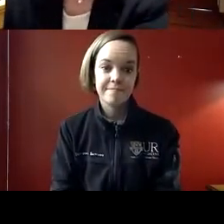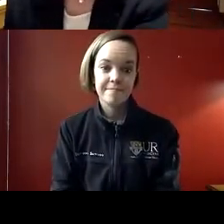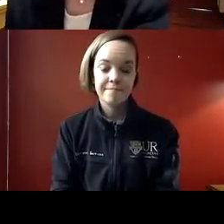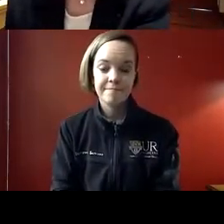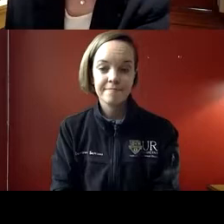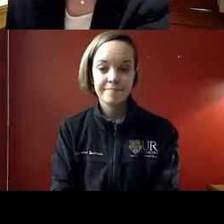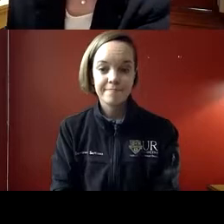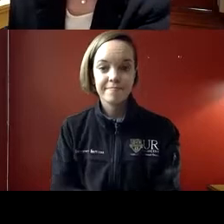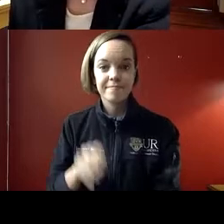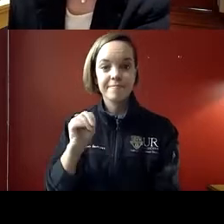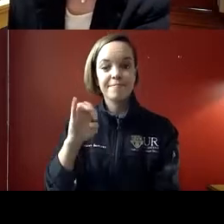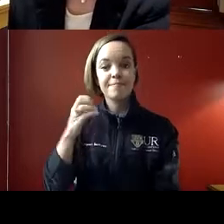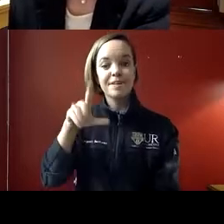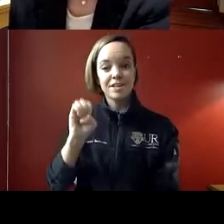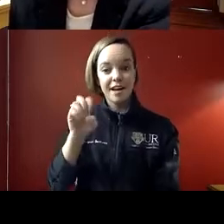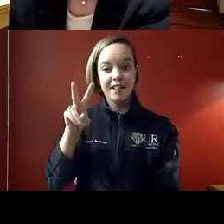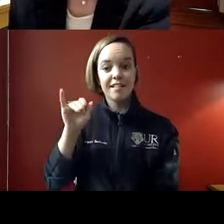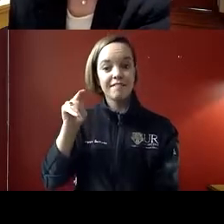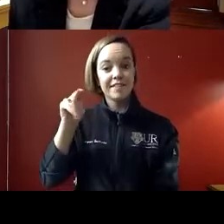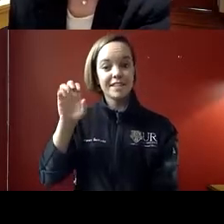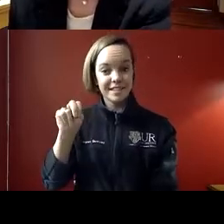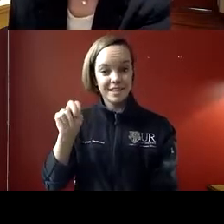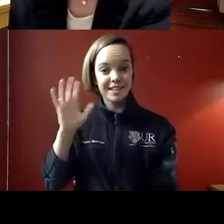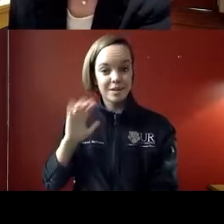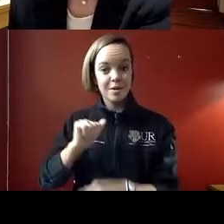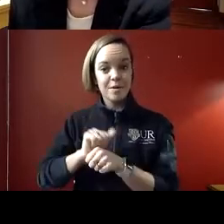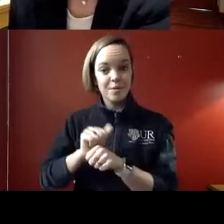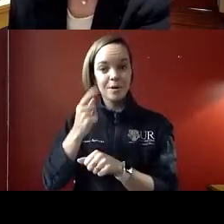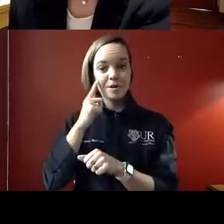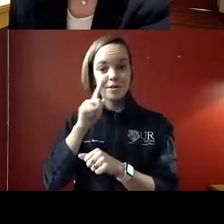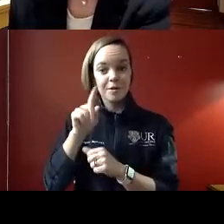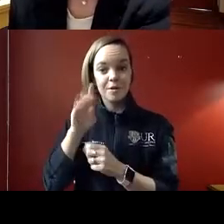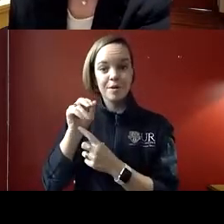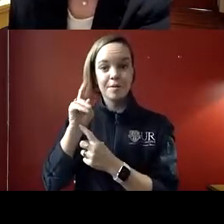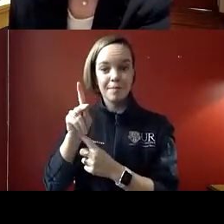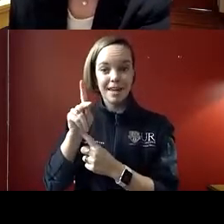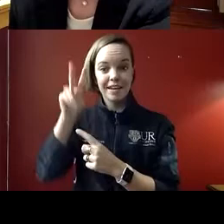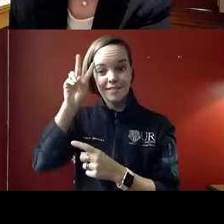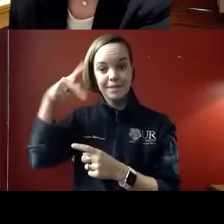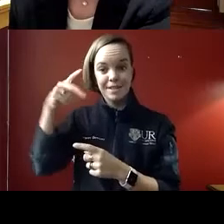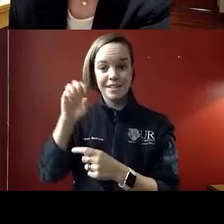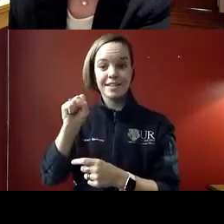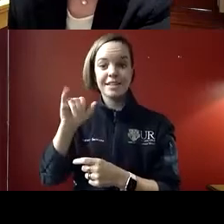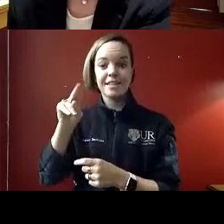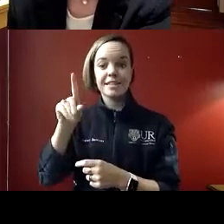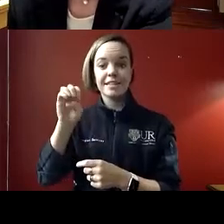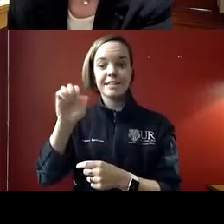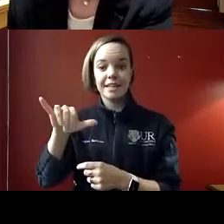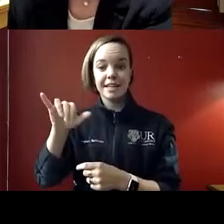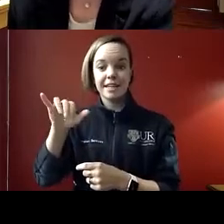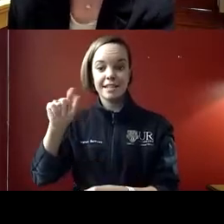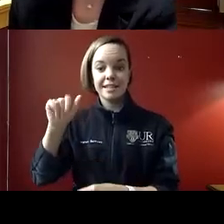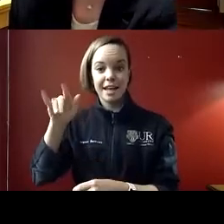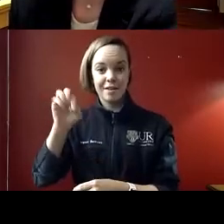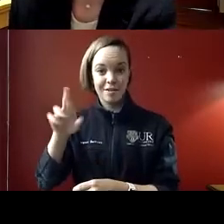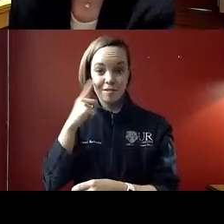So Michelleinson worked for the bank vice president, Sidney Taylor, for 4 years. And